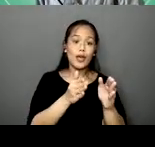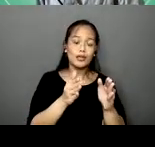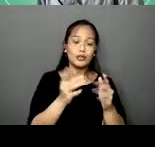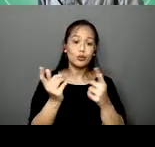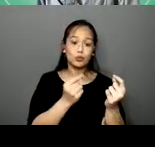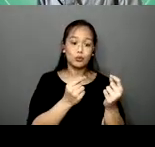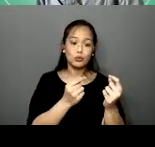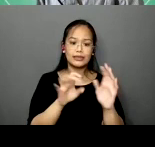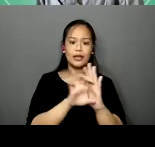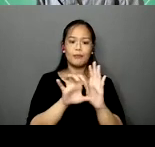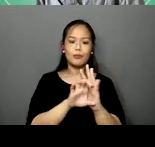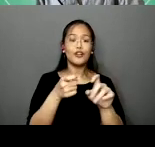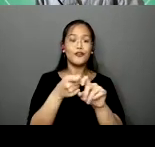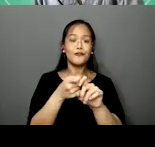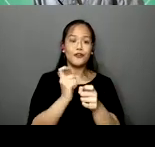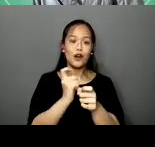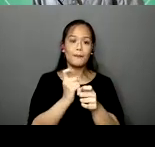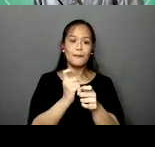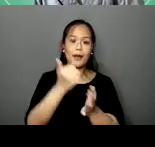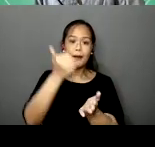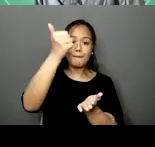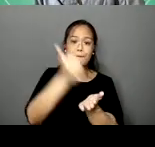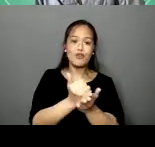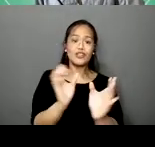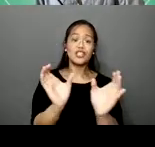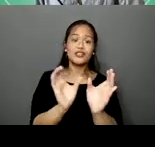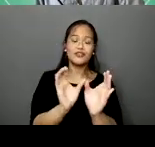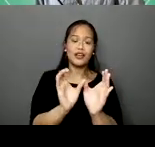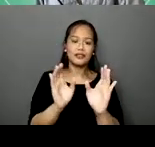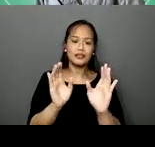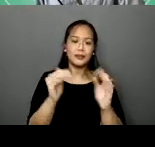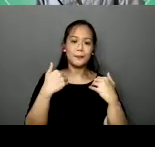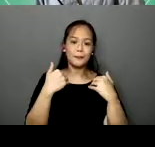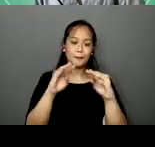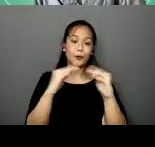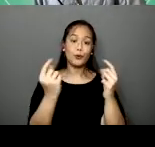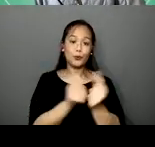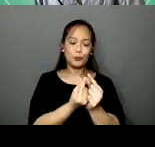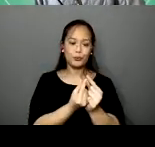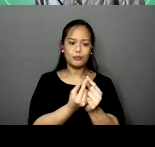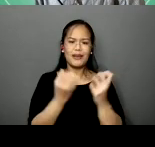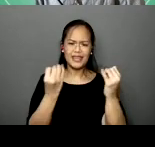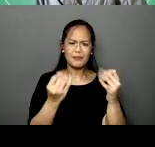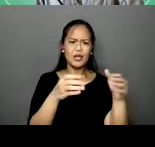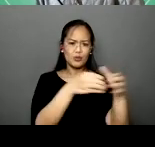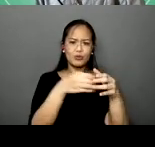from certifying bodies. So there are a large number of certifying bodies that have come up, both internationally and